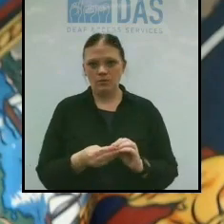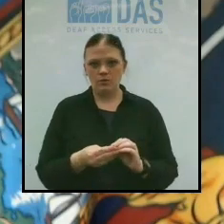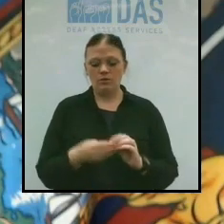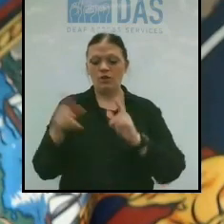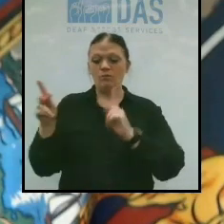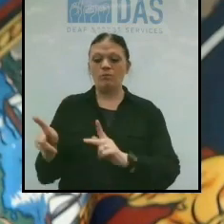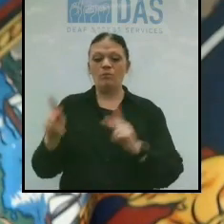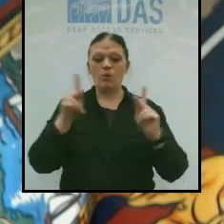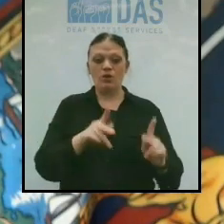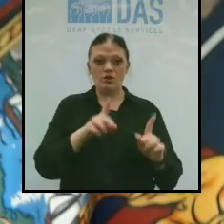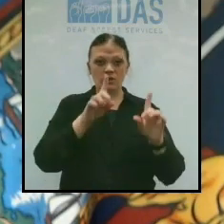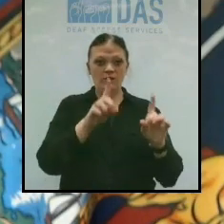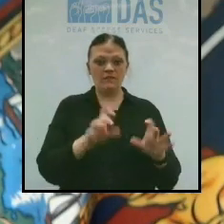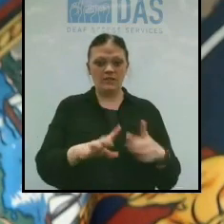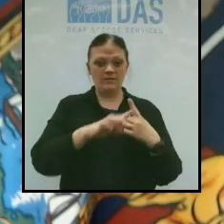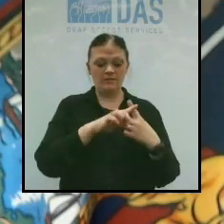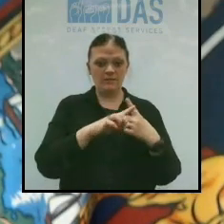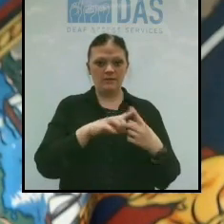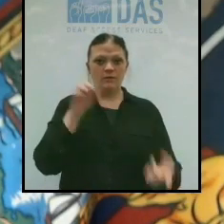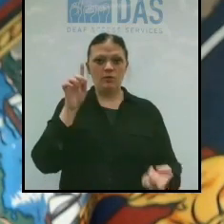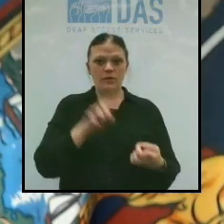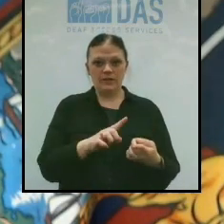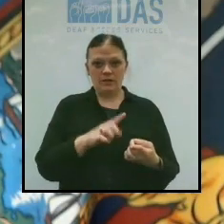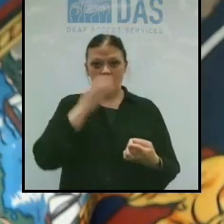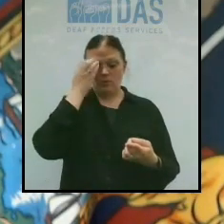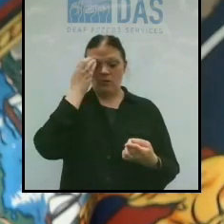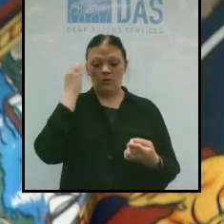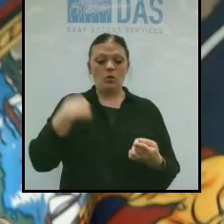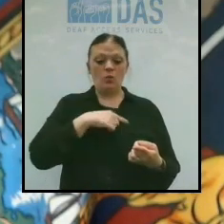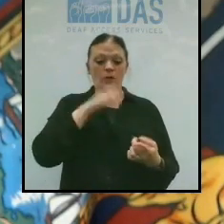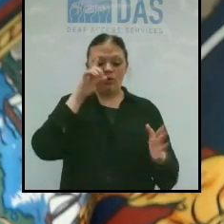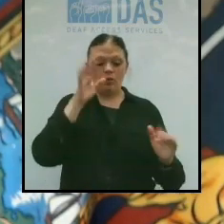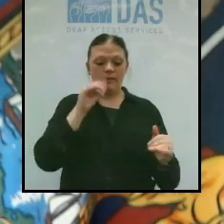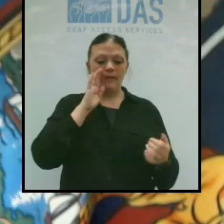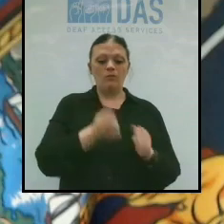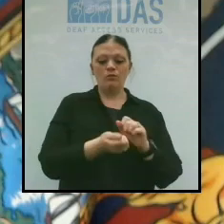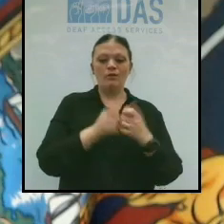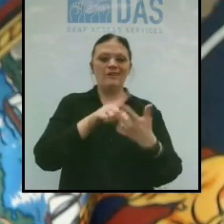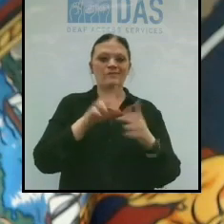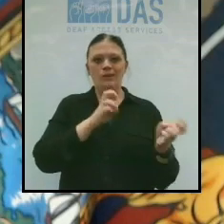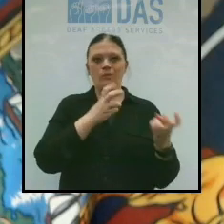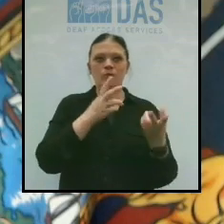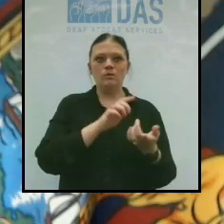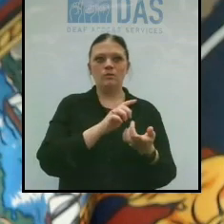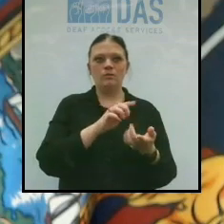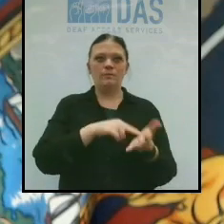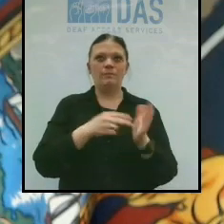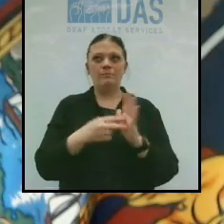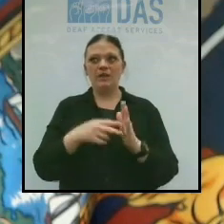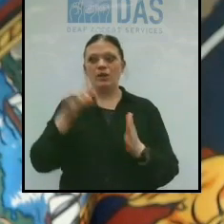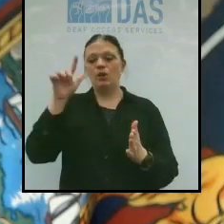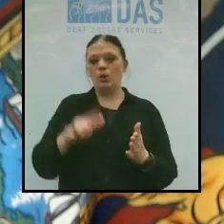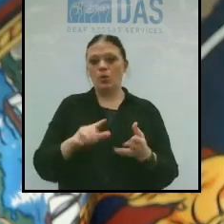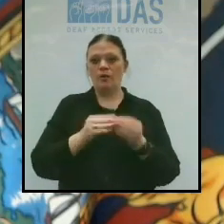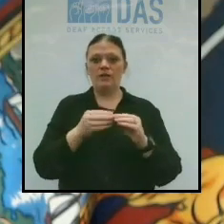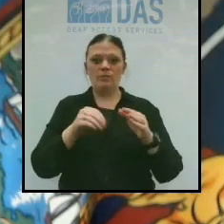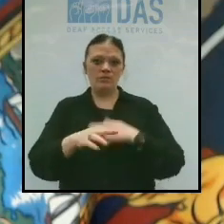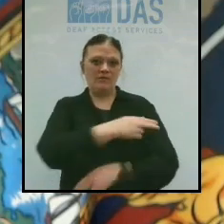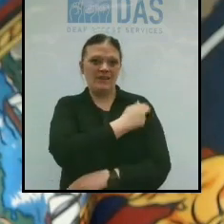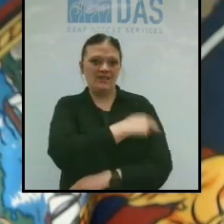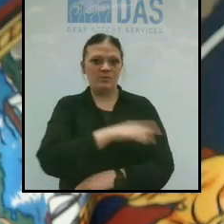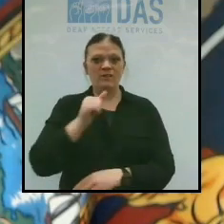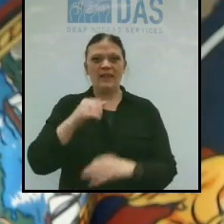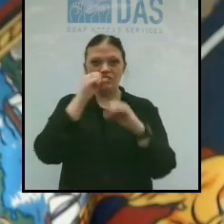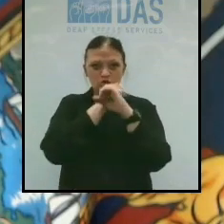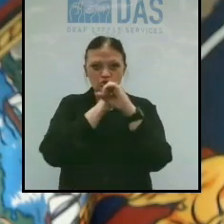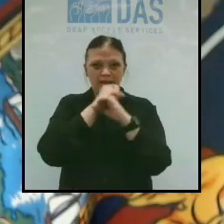positive tests are going down, and so we're hoping that that will translate into a lowering in the number of hospital admissions. I mean, that's one of the